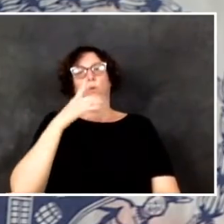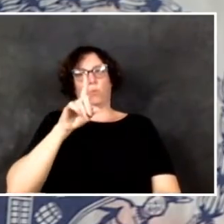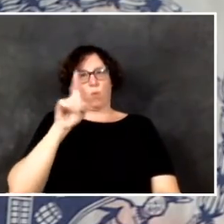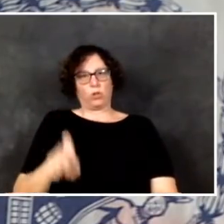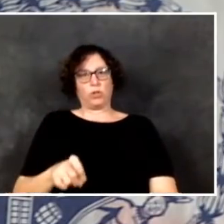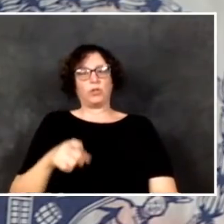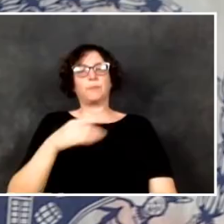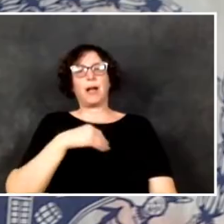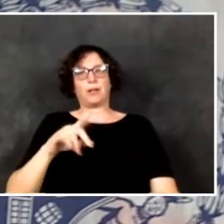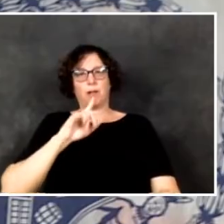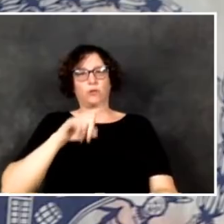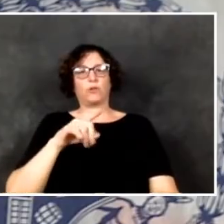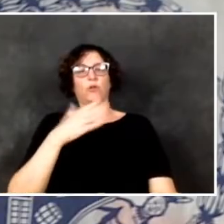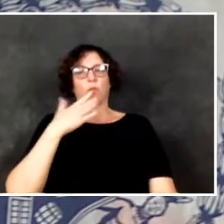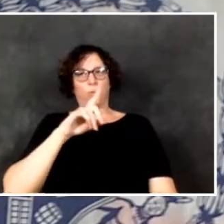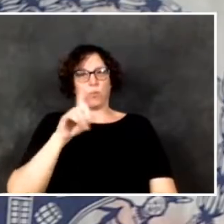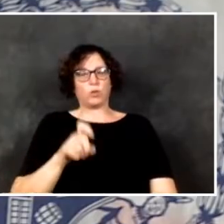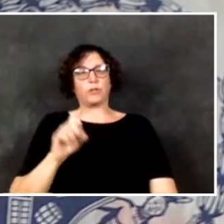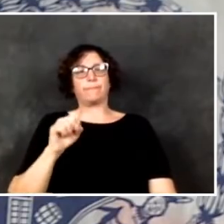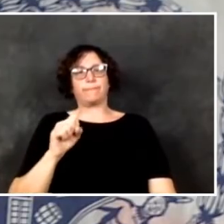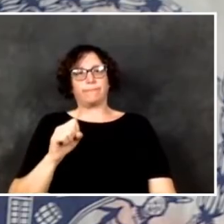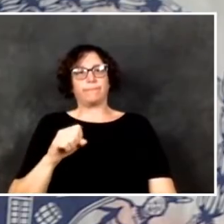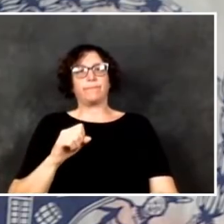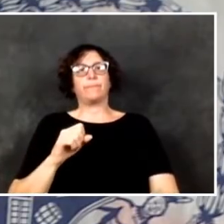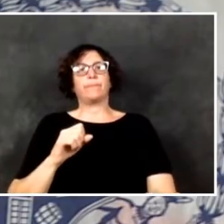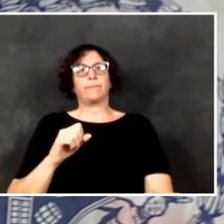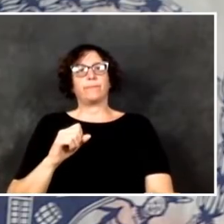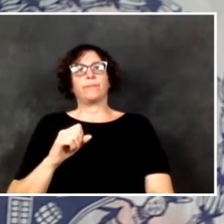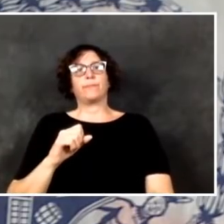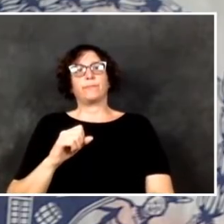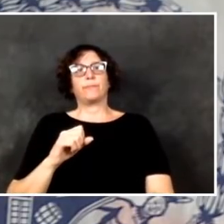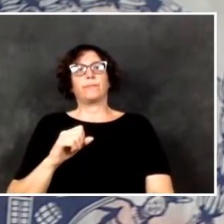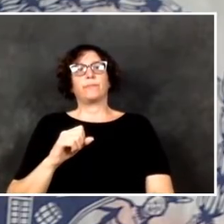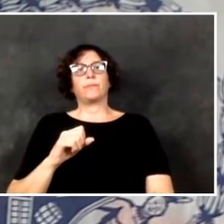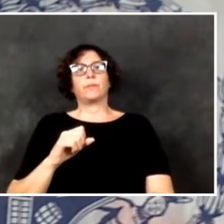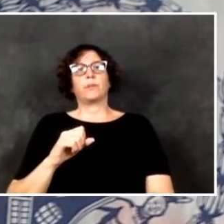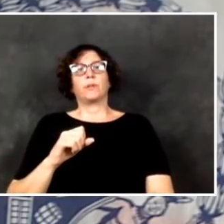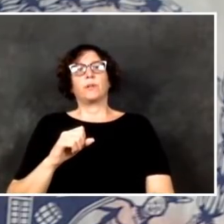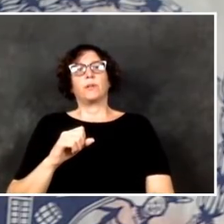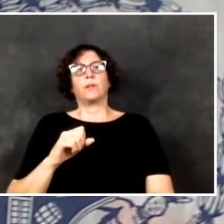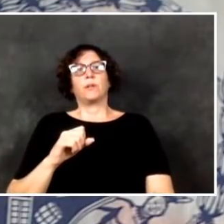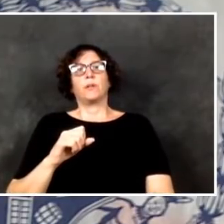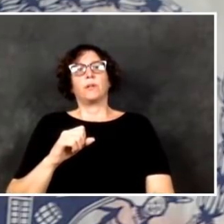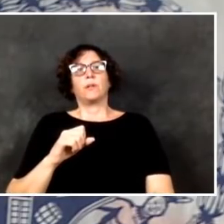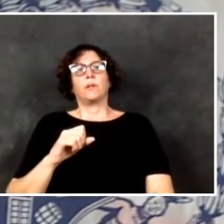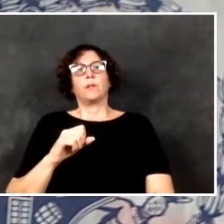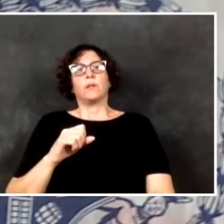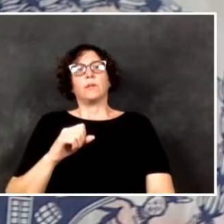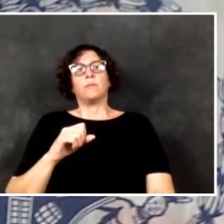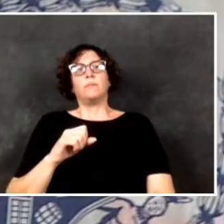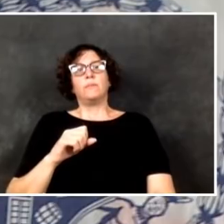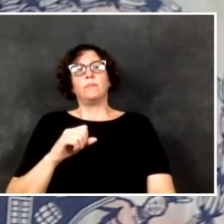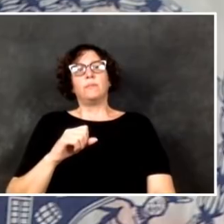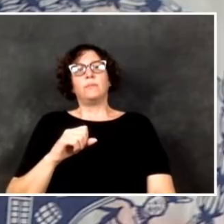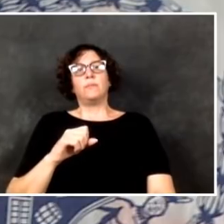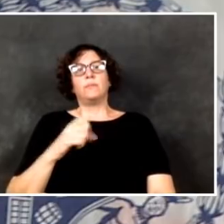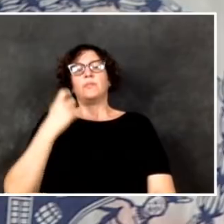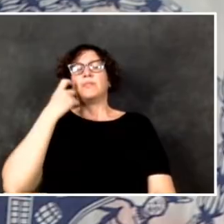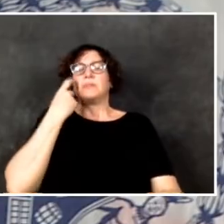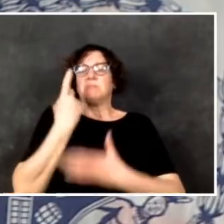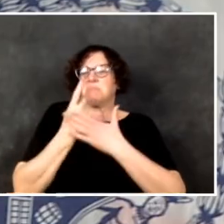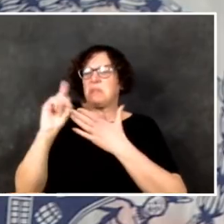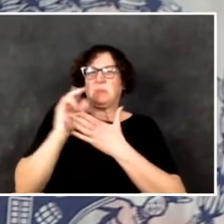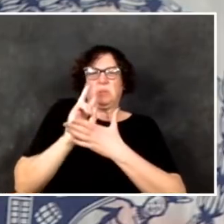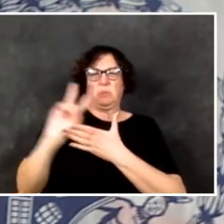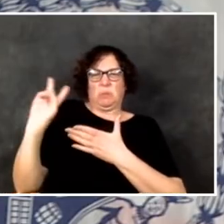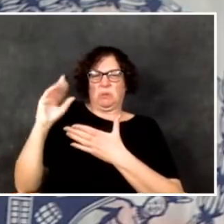understood that a lot of times in recent days and weeks, we've had to say to you, this